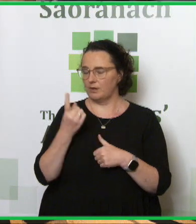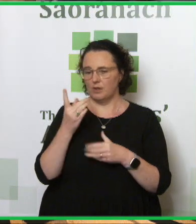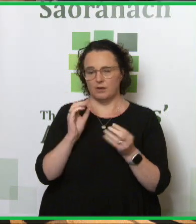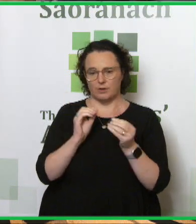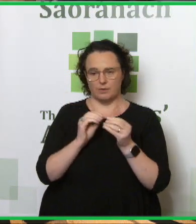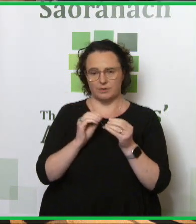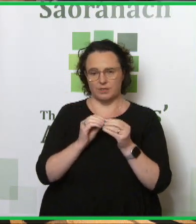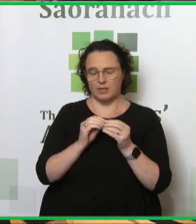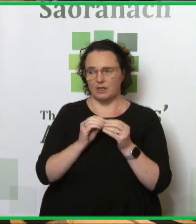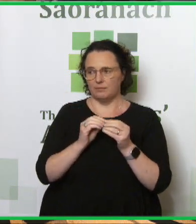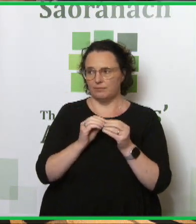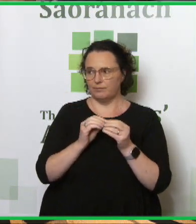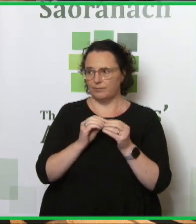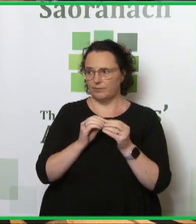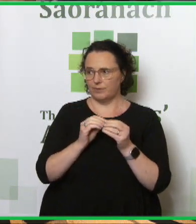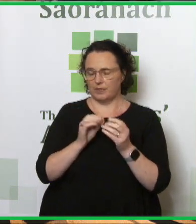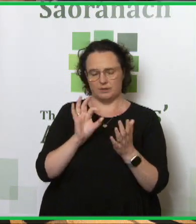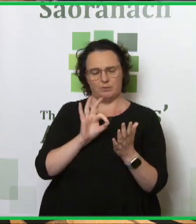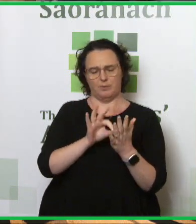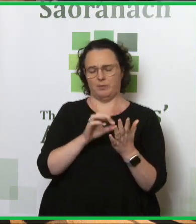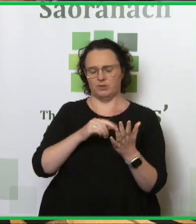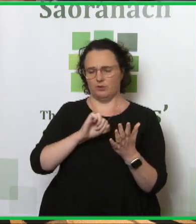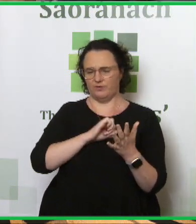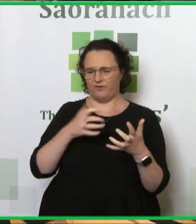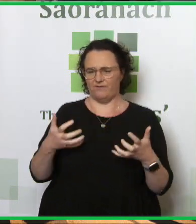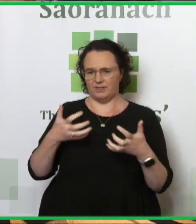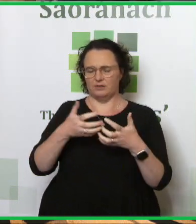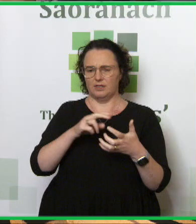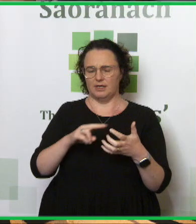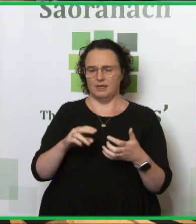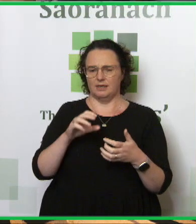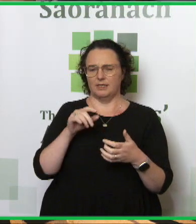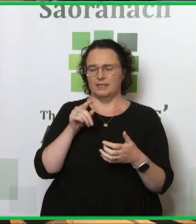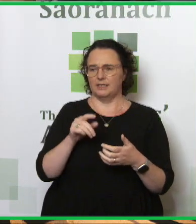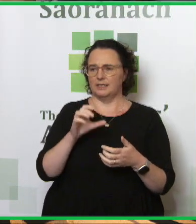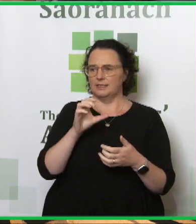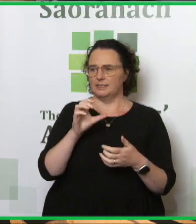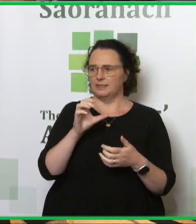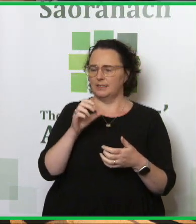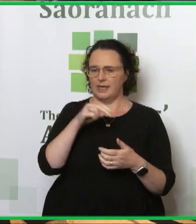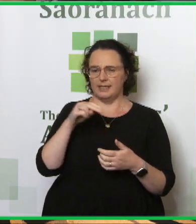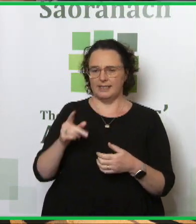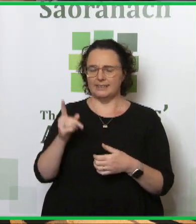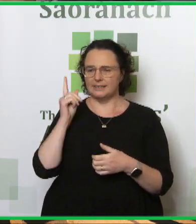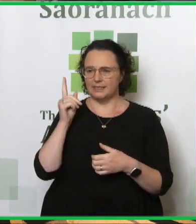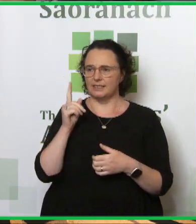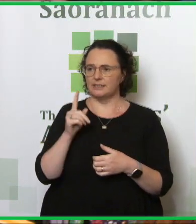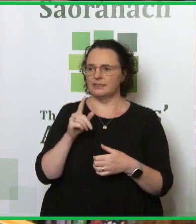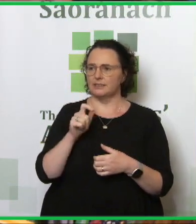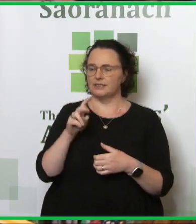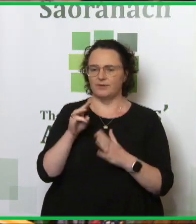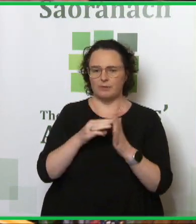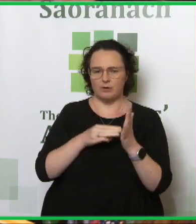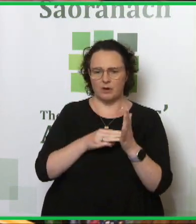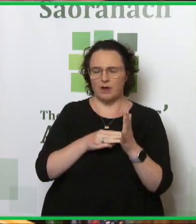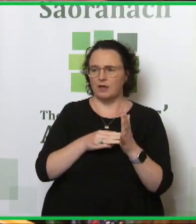point, I was just, I don't know whether this fits in or not, but anyway, sure. CNN did a program on San Francisco there a